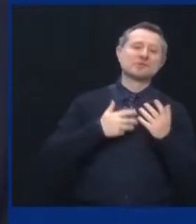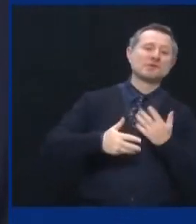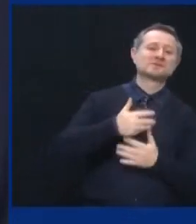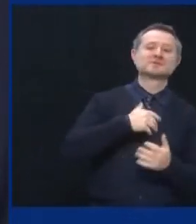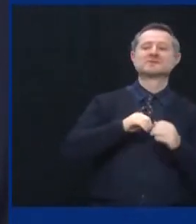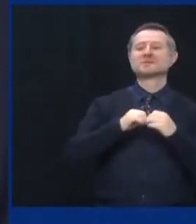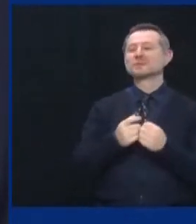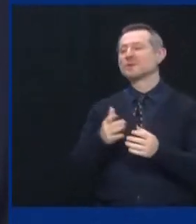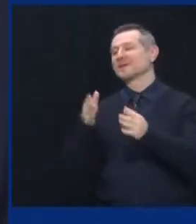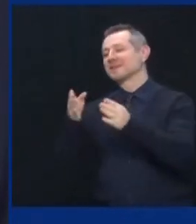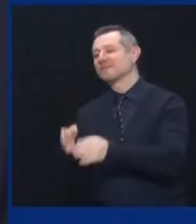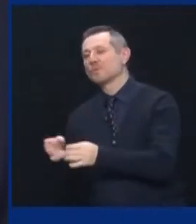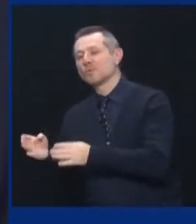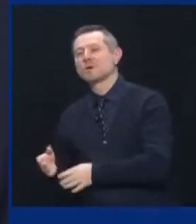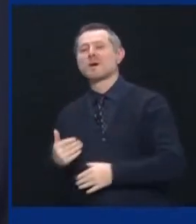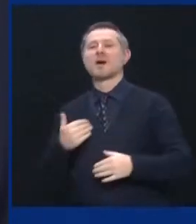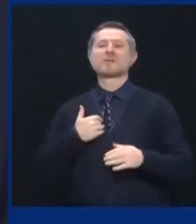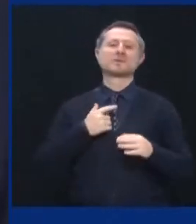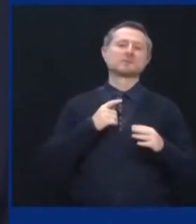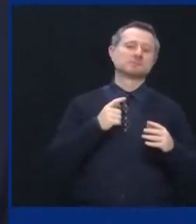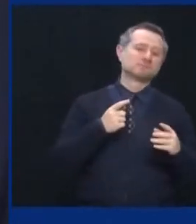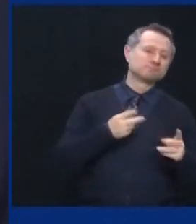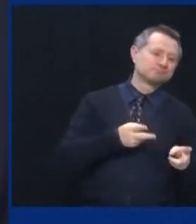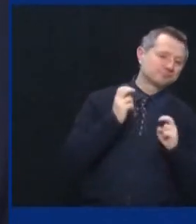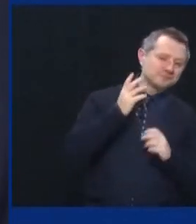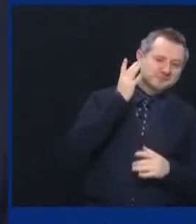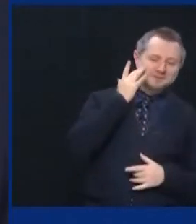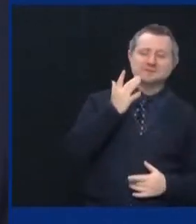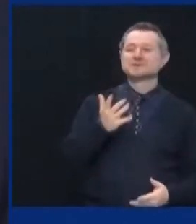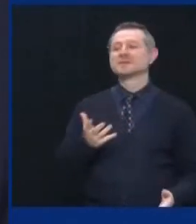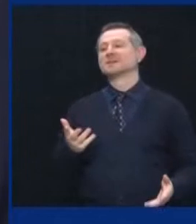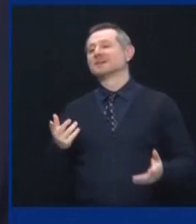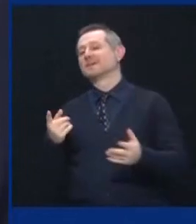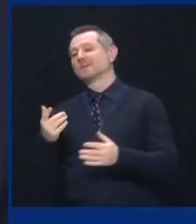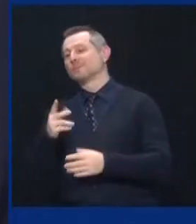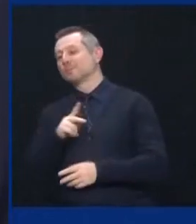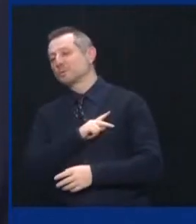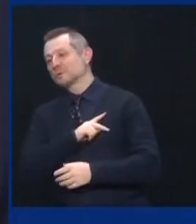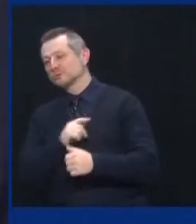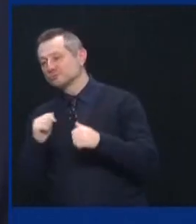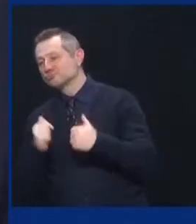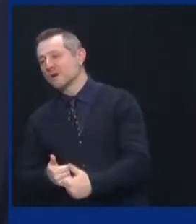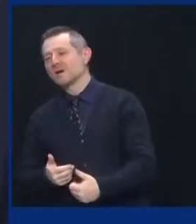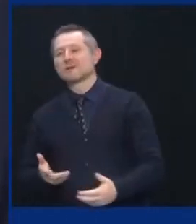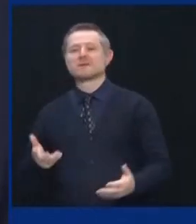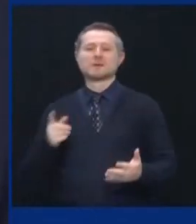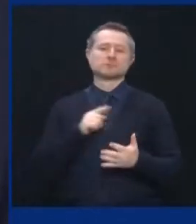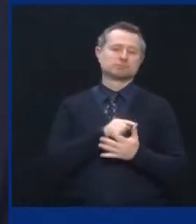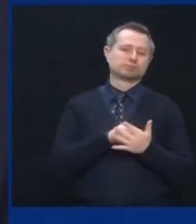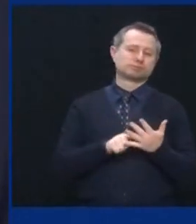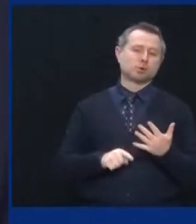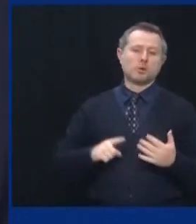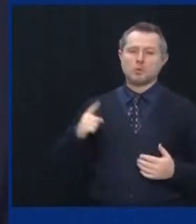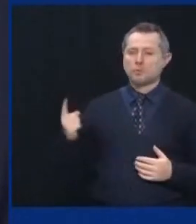have illnesses. You're going to have personal issues. You're going to run into